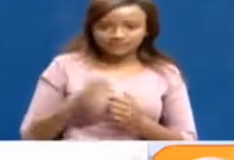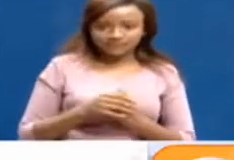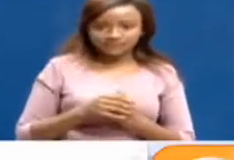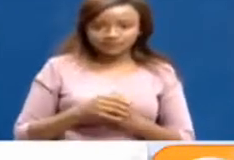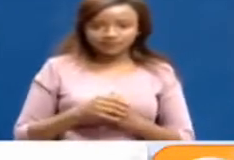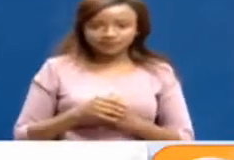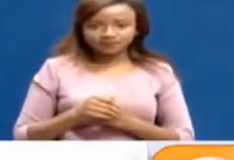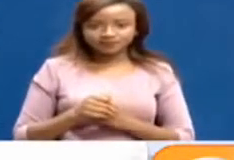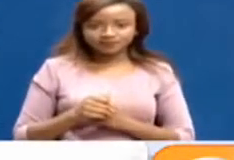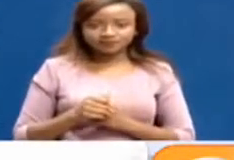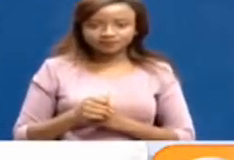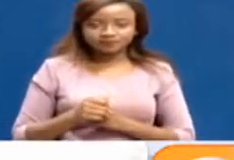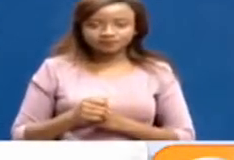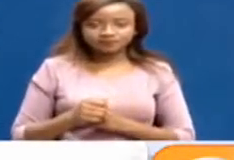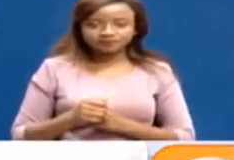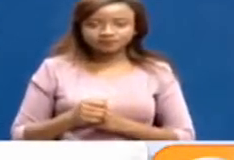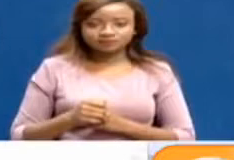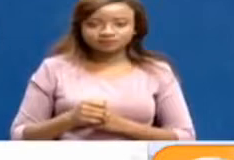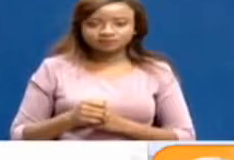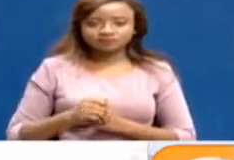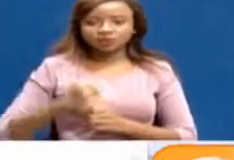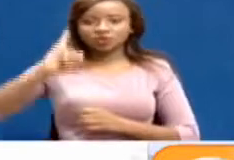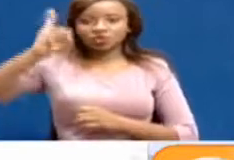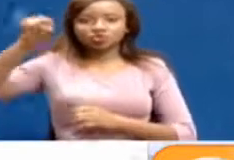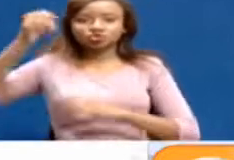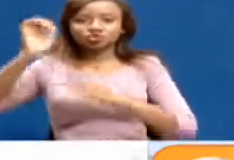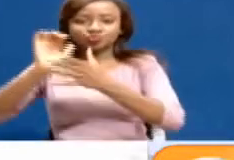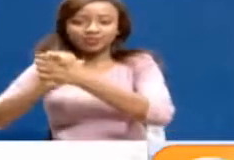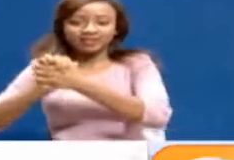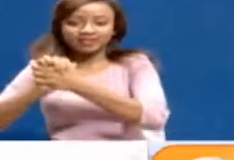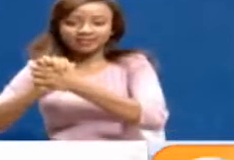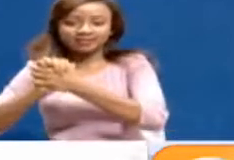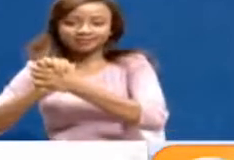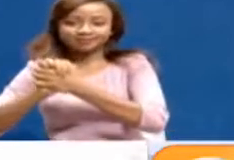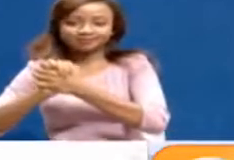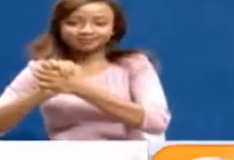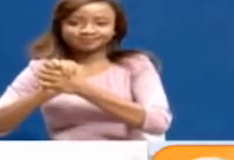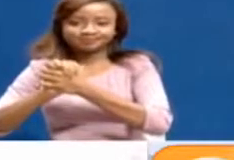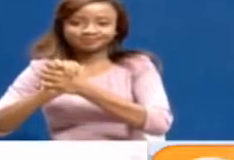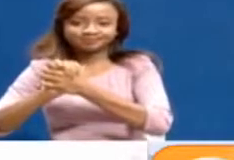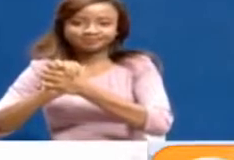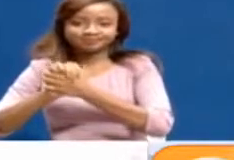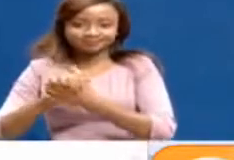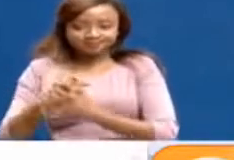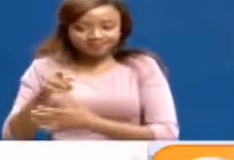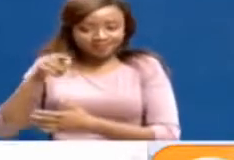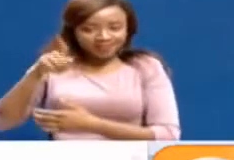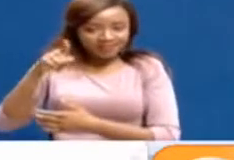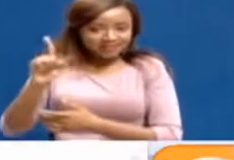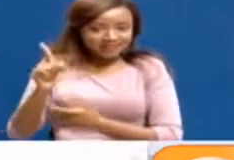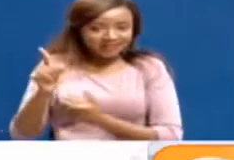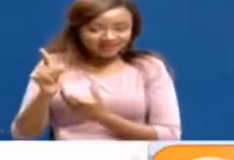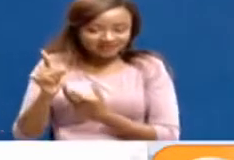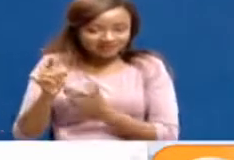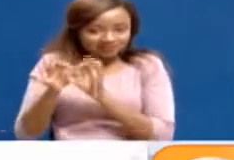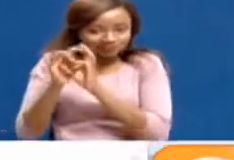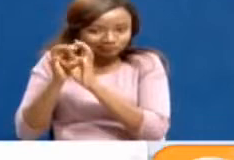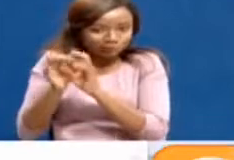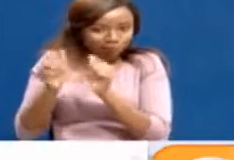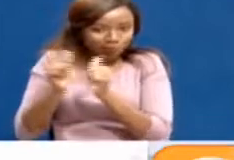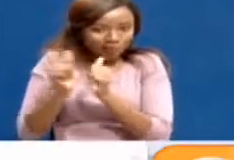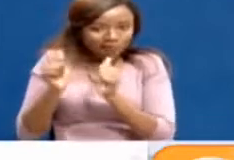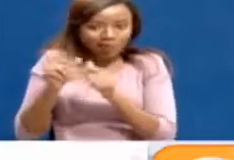now. Yeah. Jubilee Party, sibling rivalry. Is Jubilee still intact, or